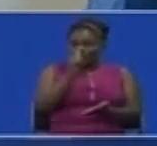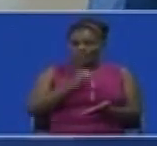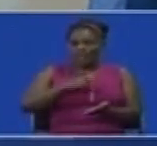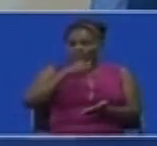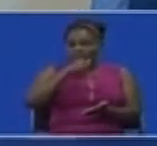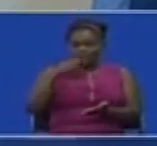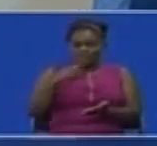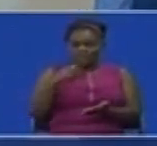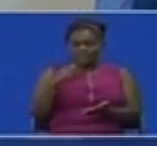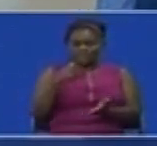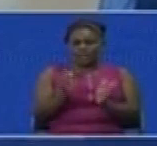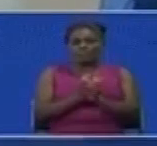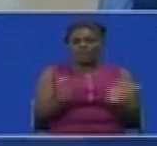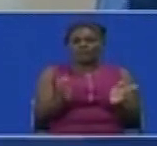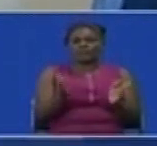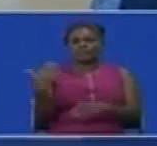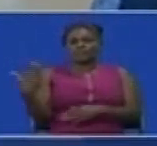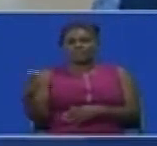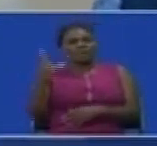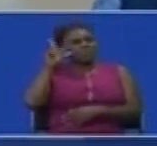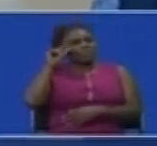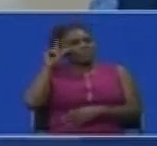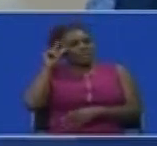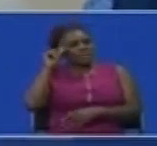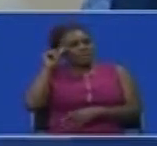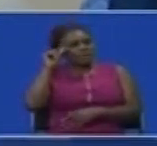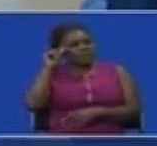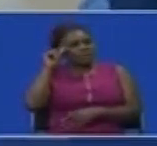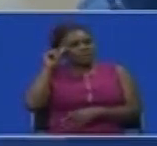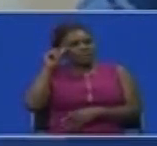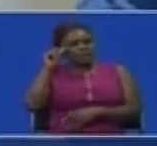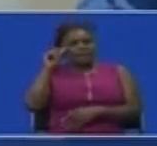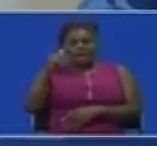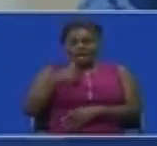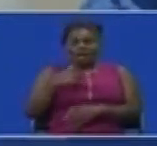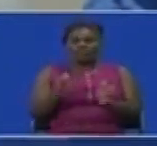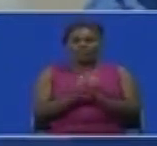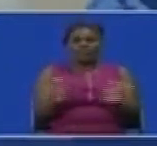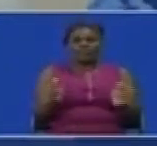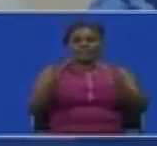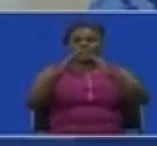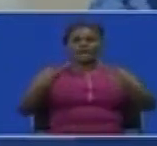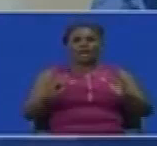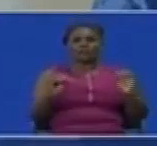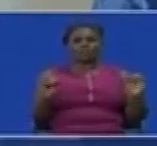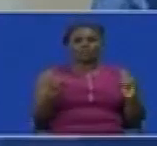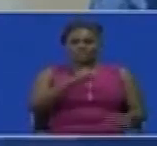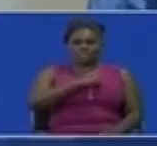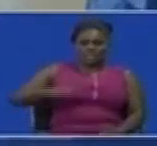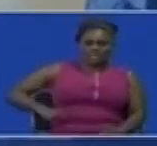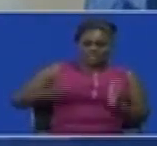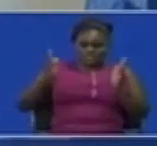public property, and Mombasa at the end of the day will actually be lacking public houses. That is according to what the senator claims. And